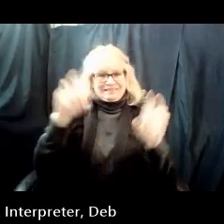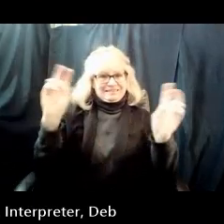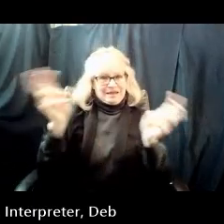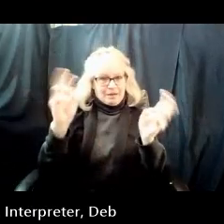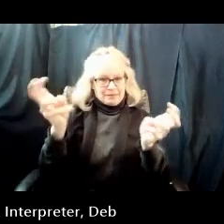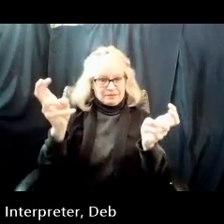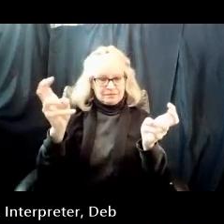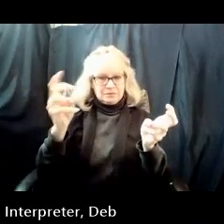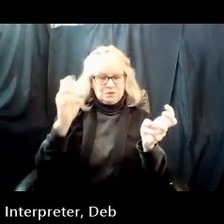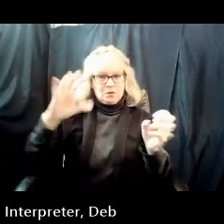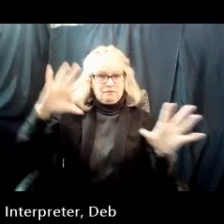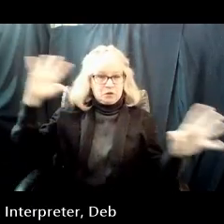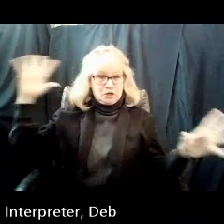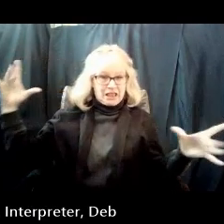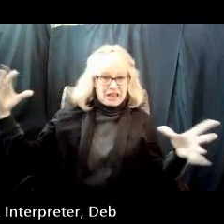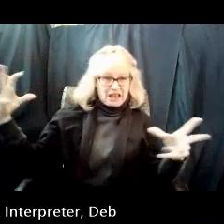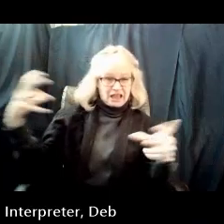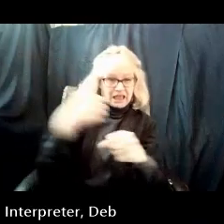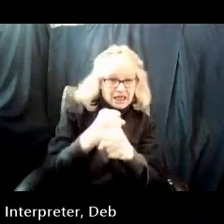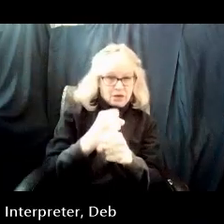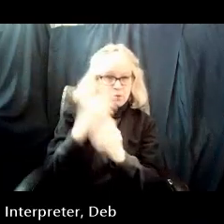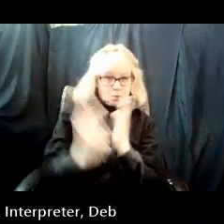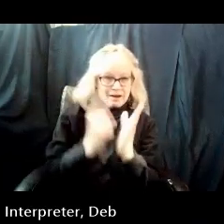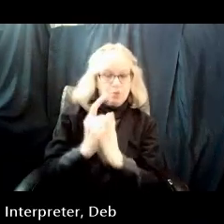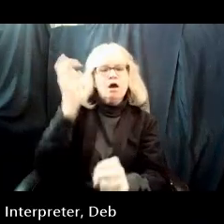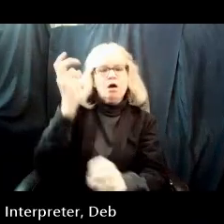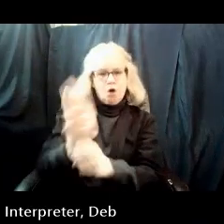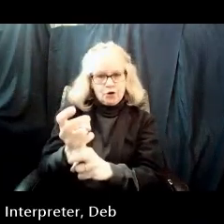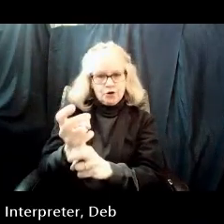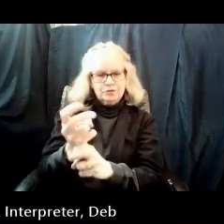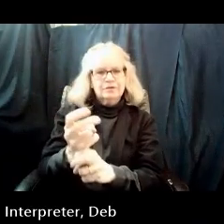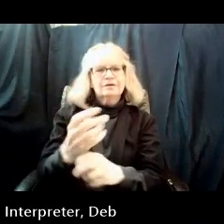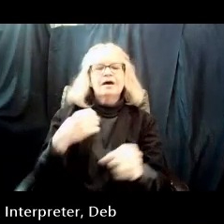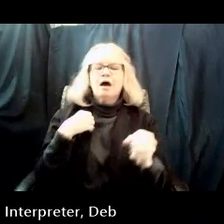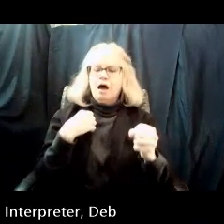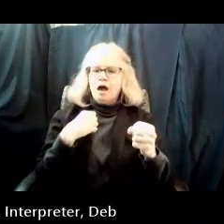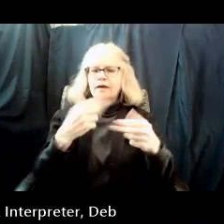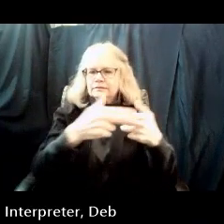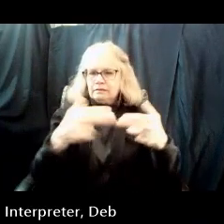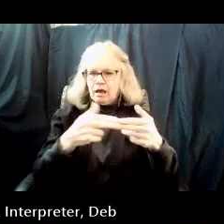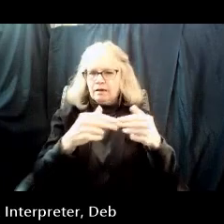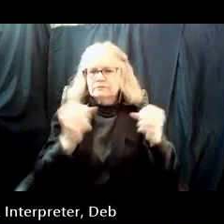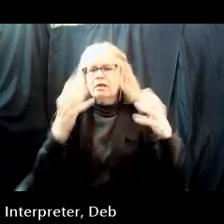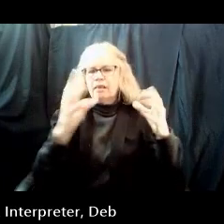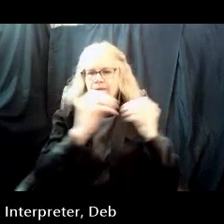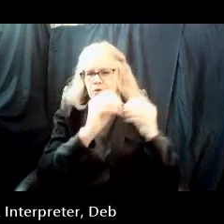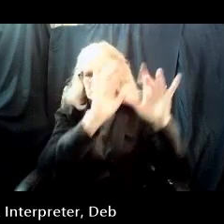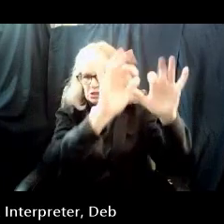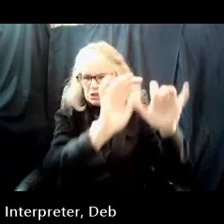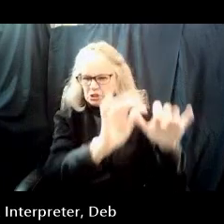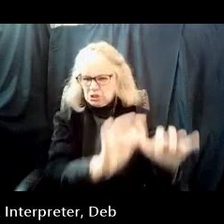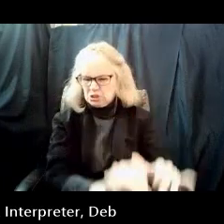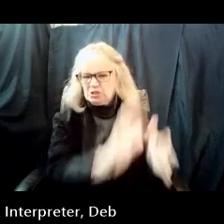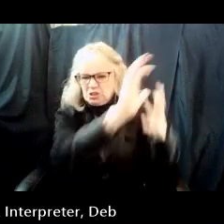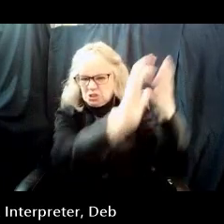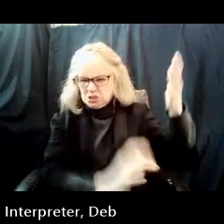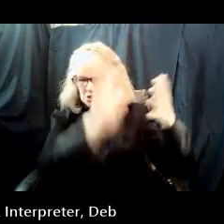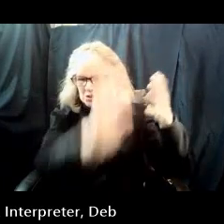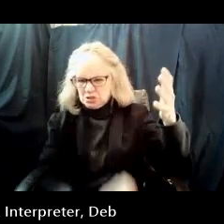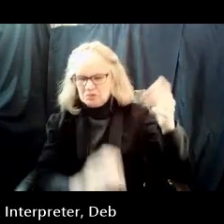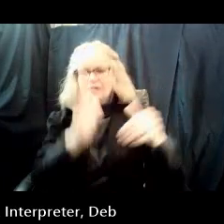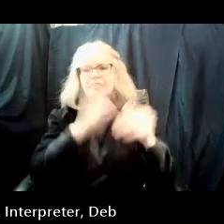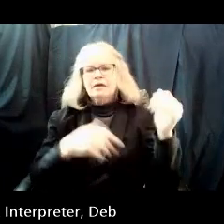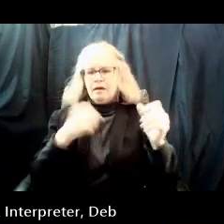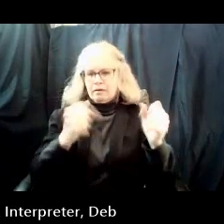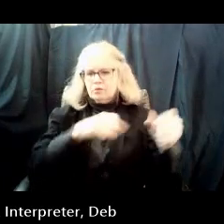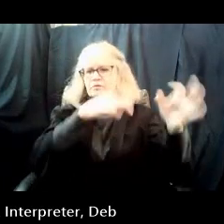this into an hour is tough. I put a lot more on the slides than I'll actually be able to talk through. And that was intentional so that